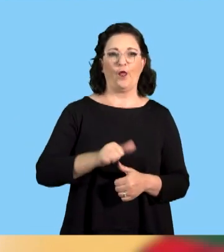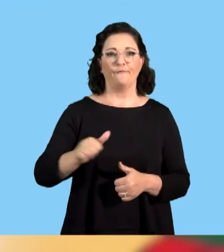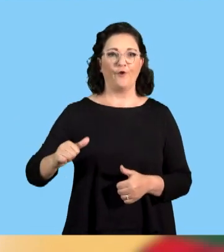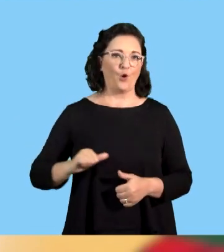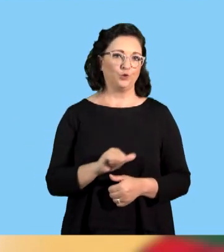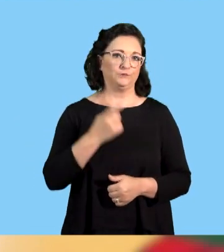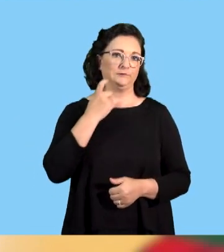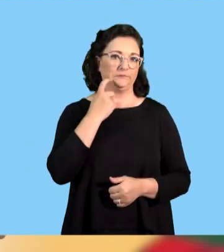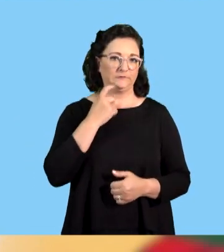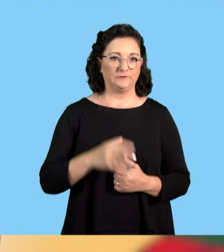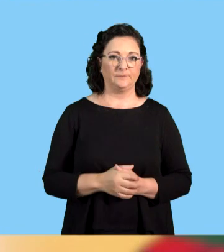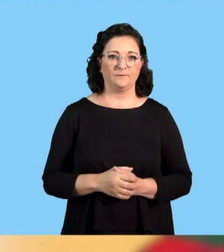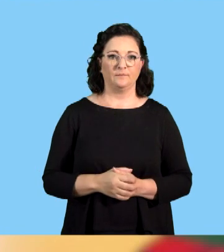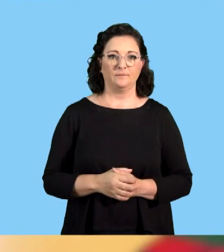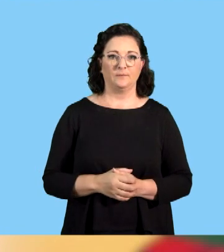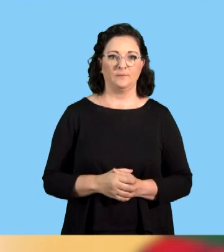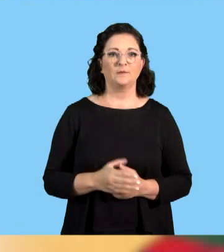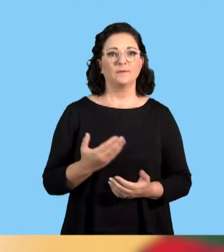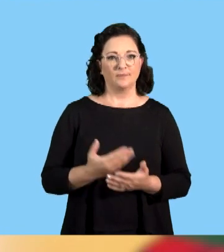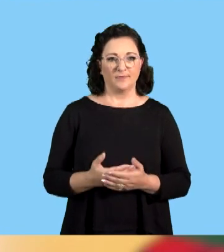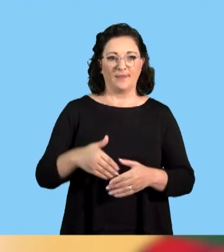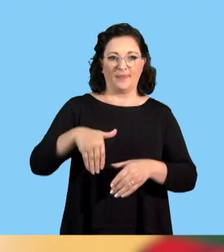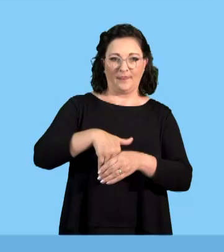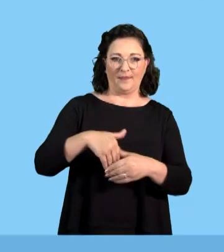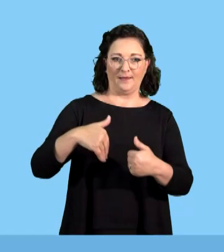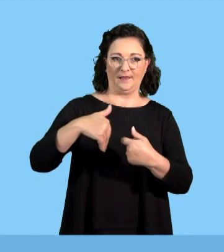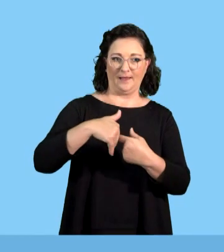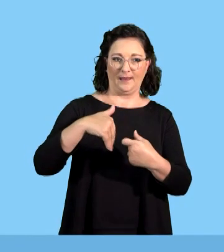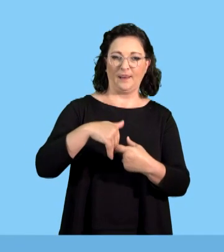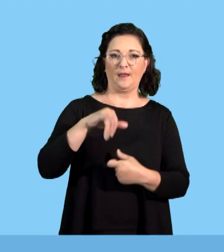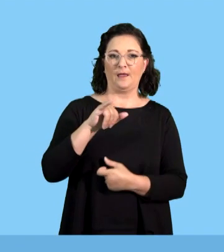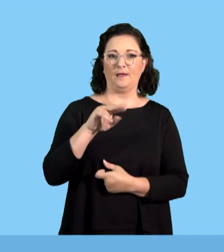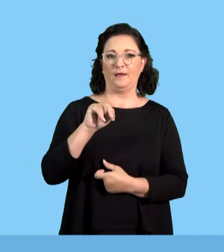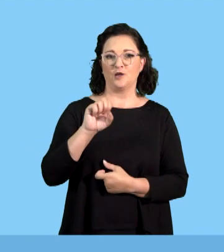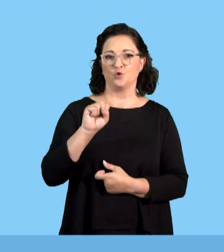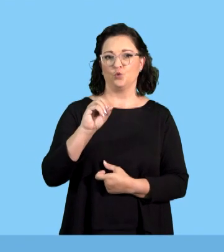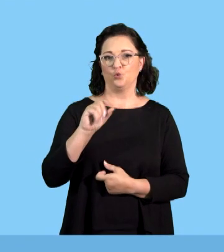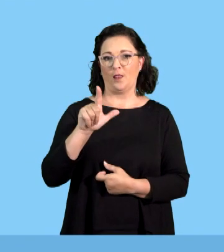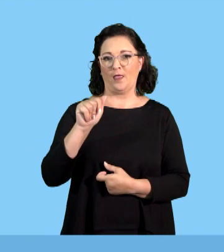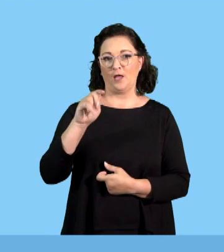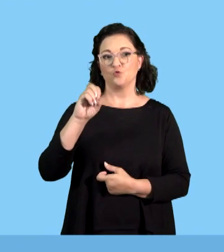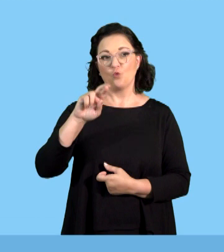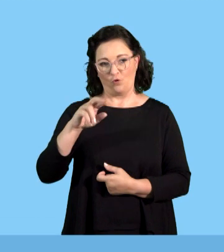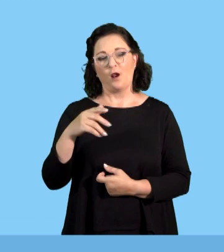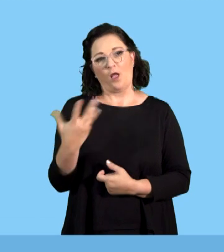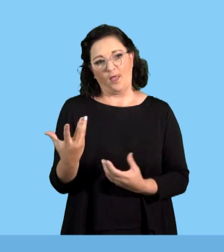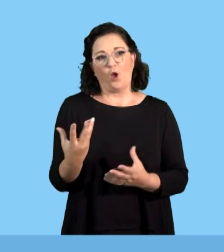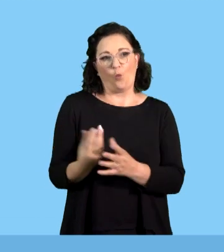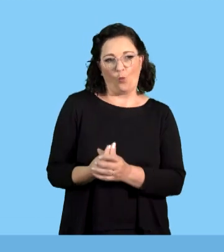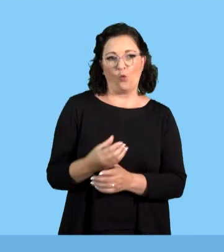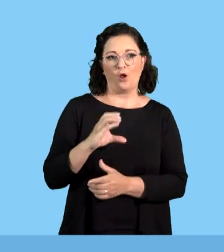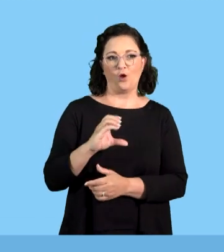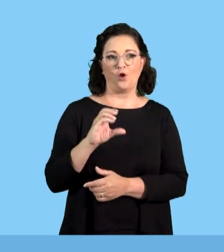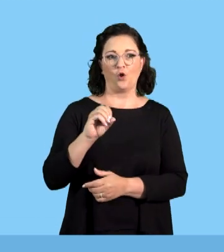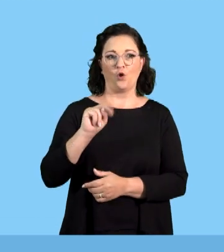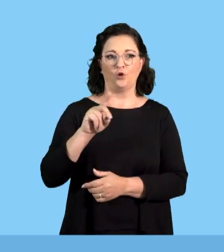So therefore, that's why we're saying that they are a bit of both an insulator and a conductor, because these ones, they do not